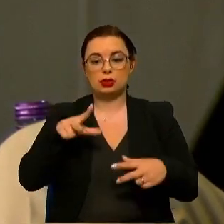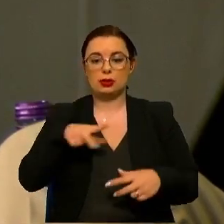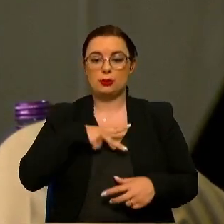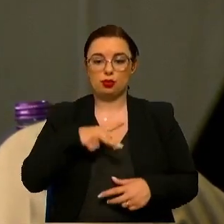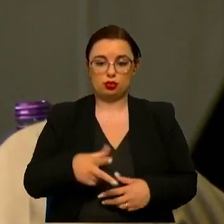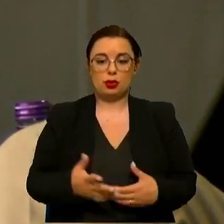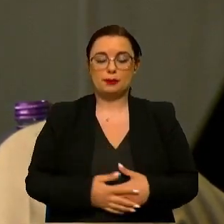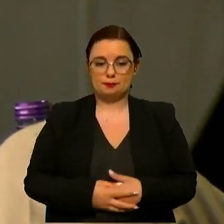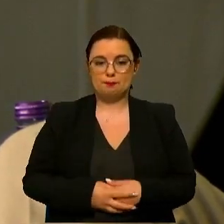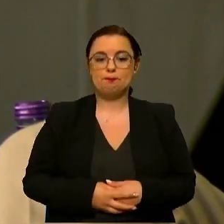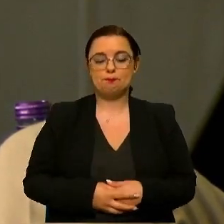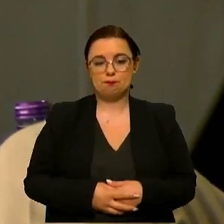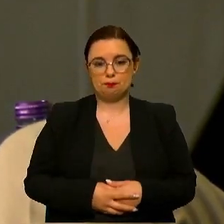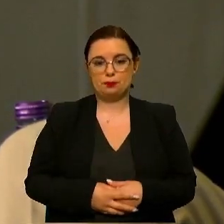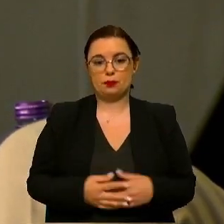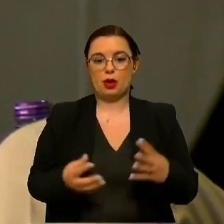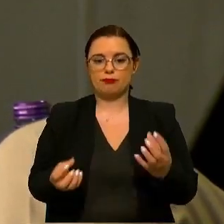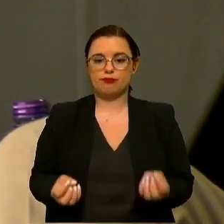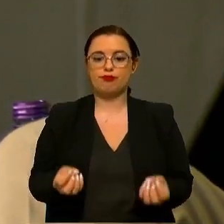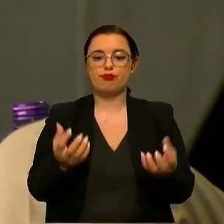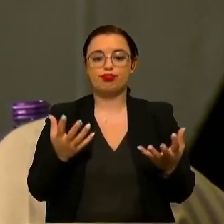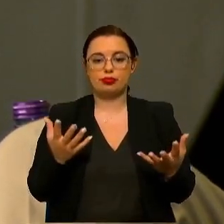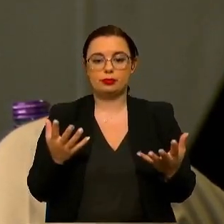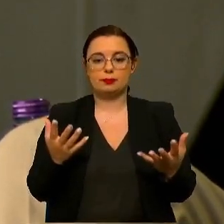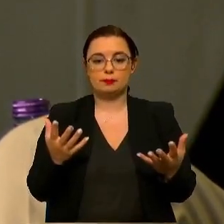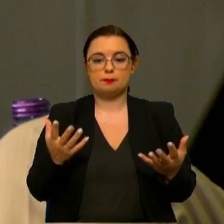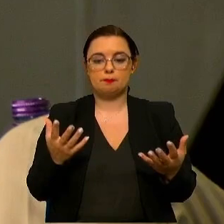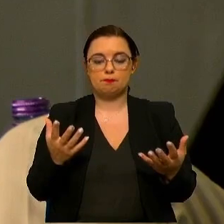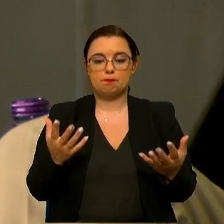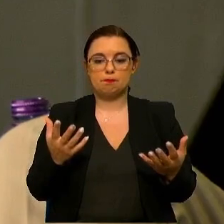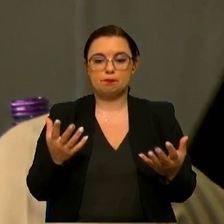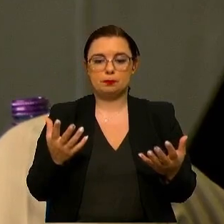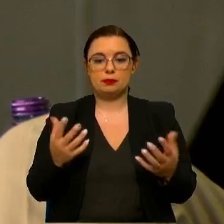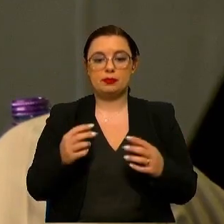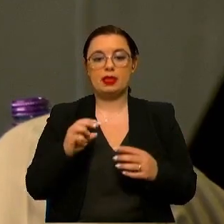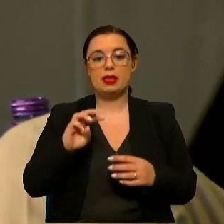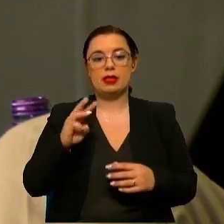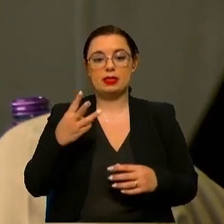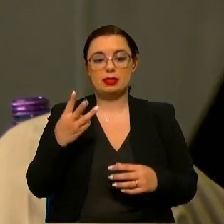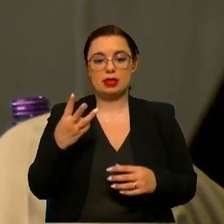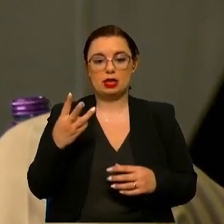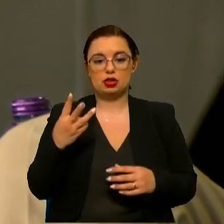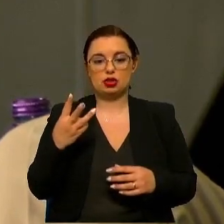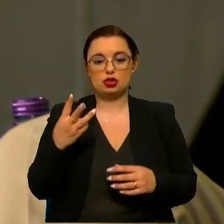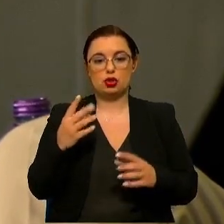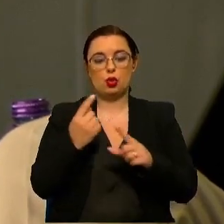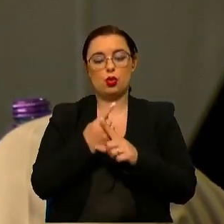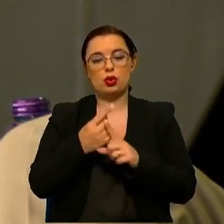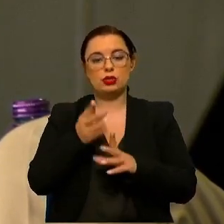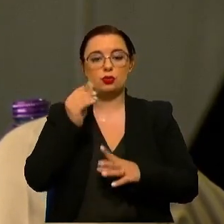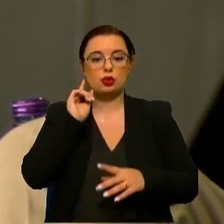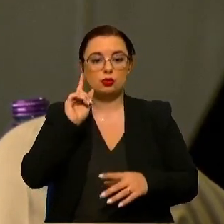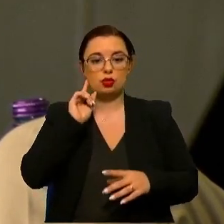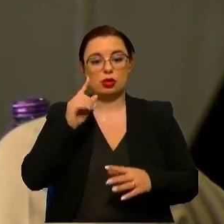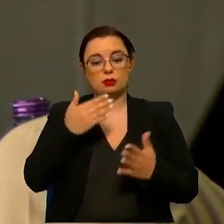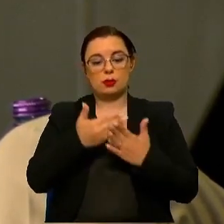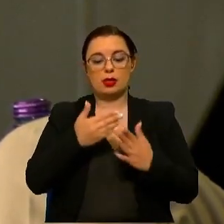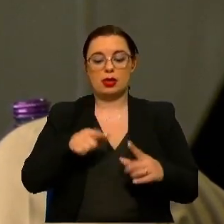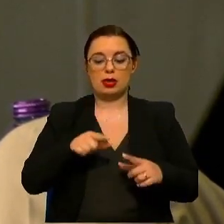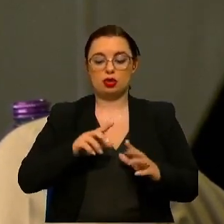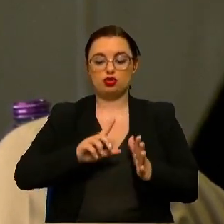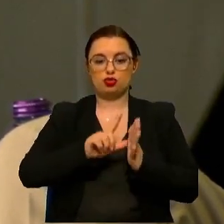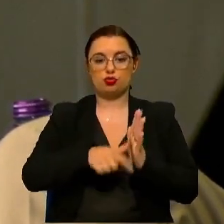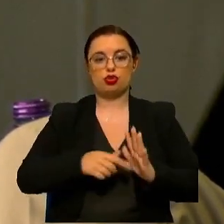was a trilogy of success in Portugal with the emergence of 3 very important components